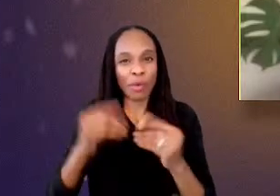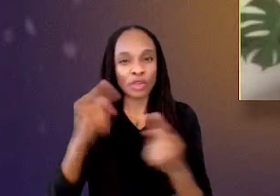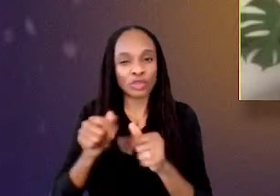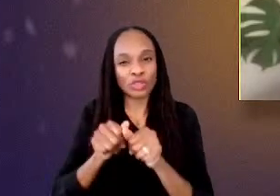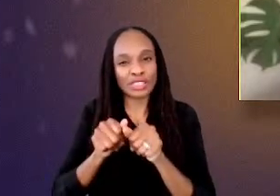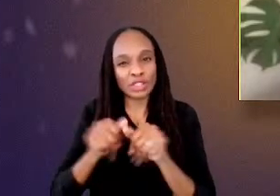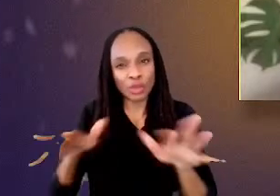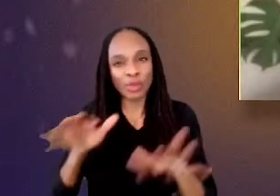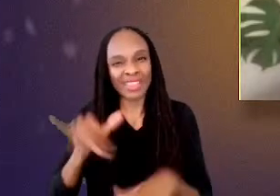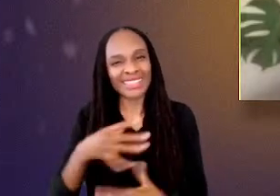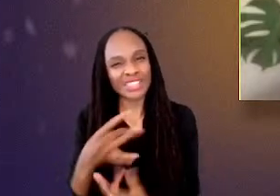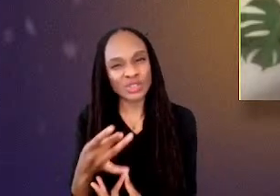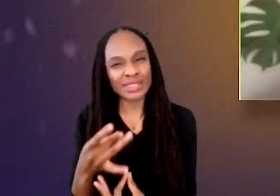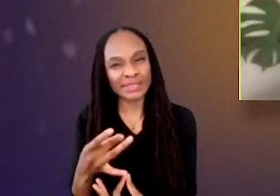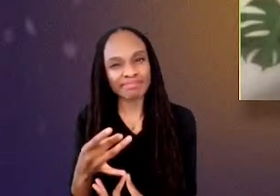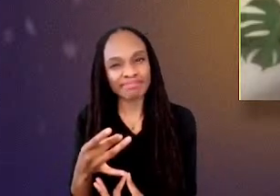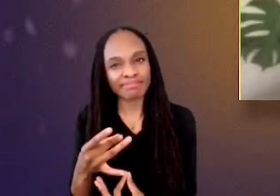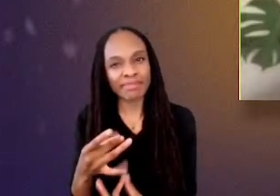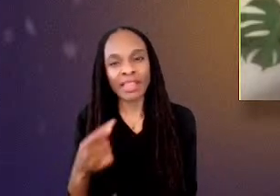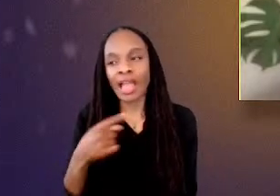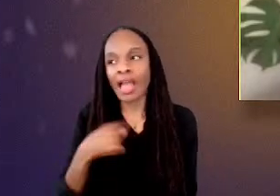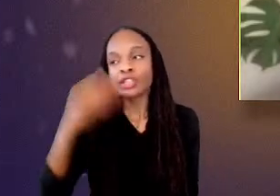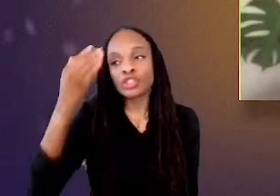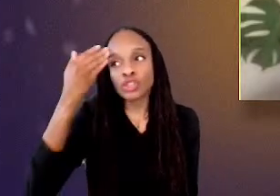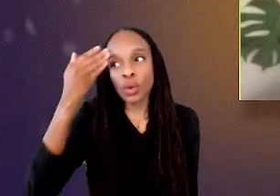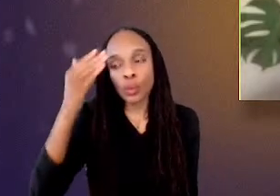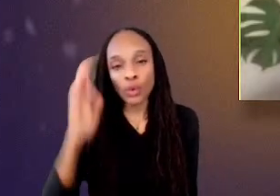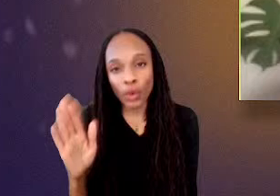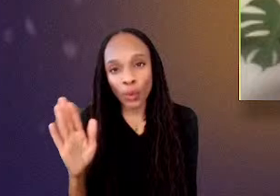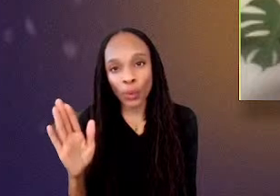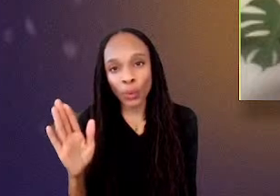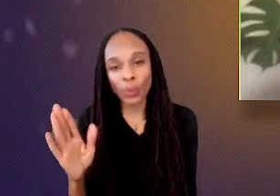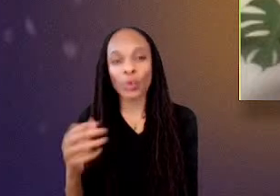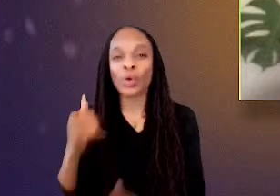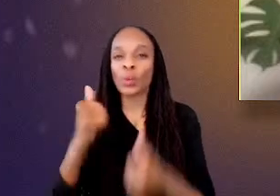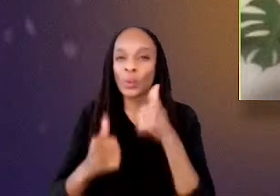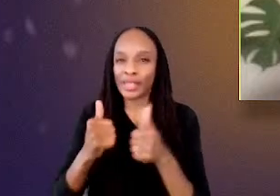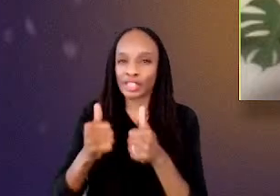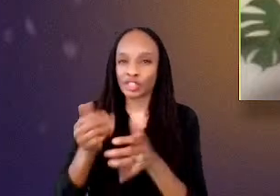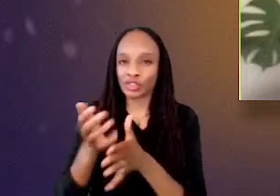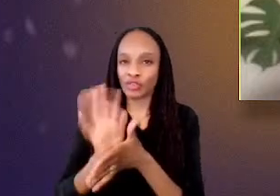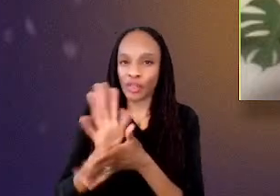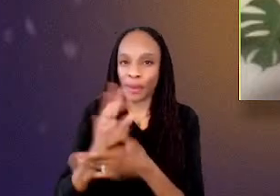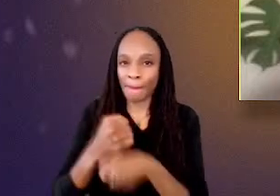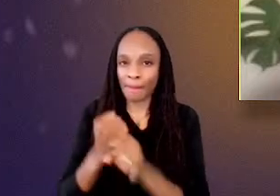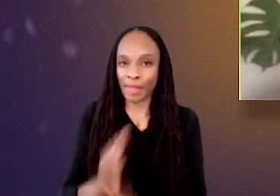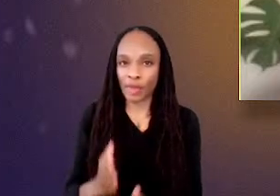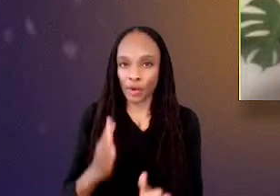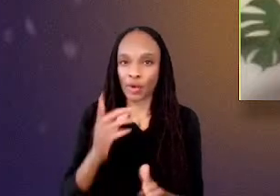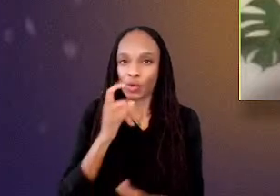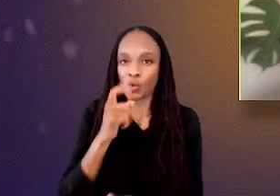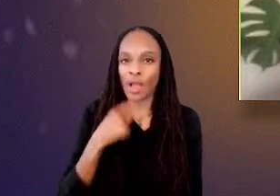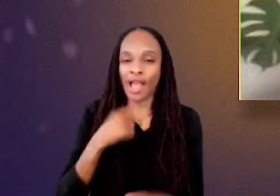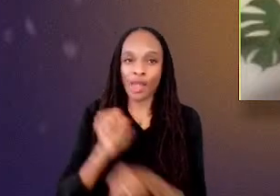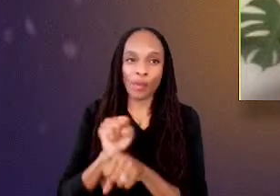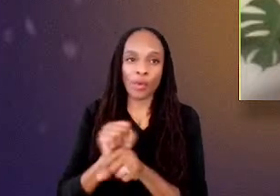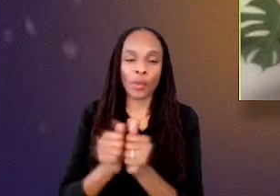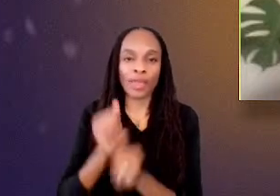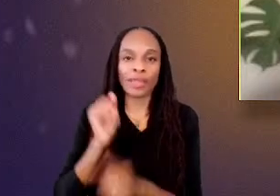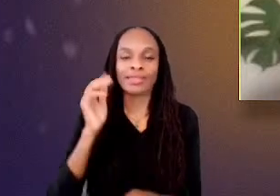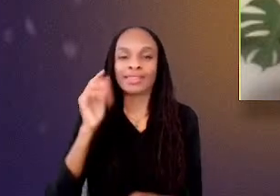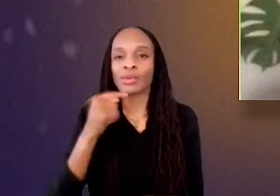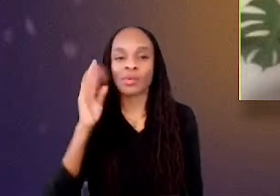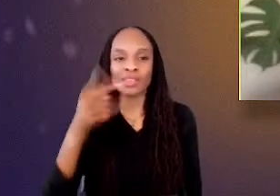And I don't know which filmmaker that I work with will say to me, yes, Darcy, let's just put it on